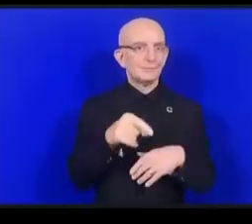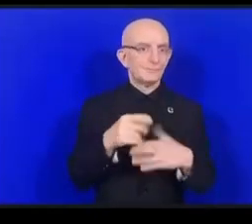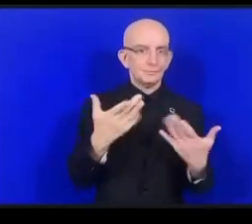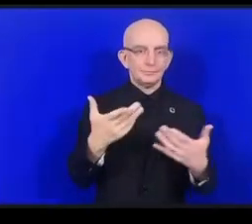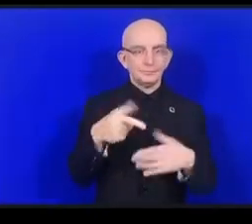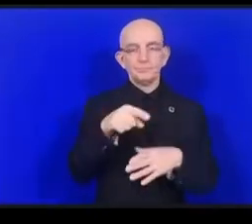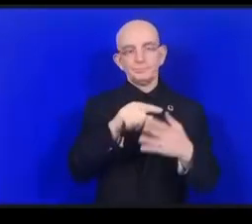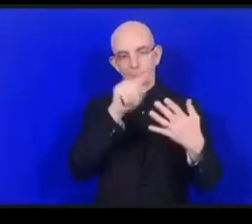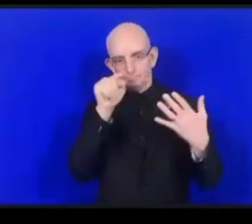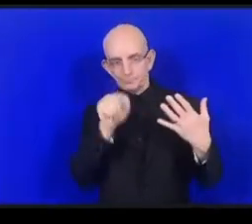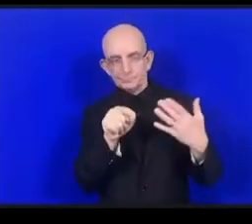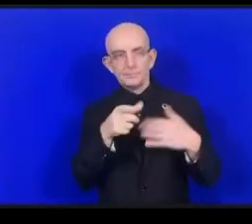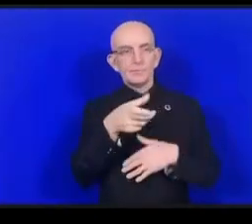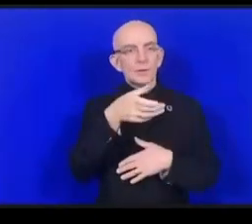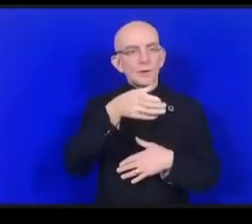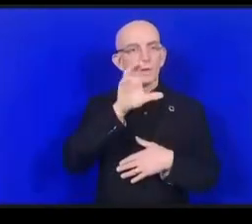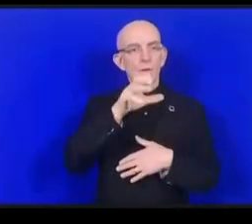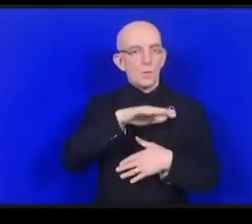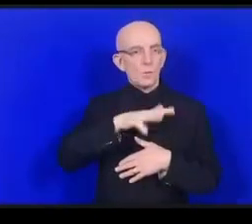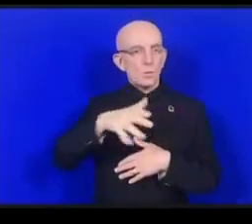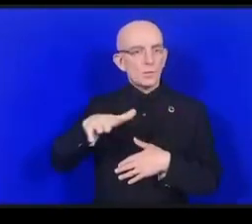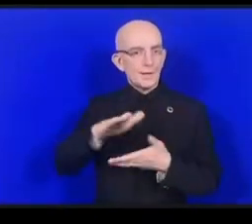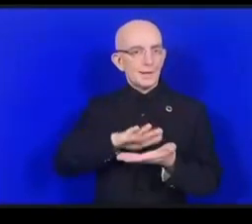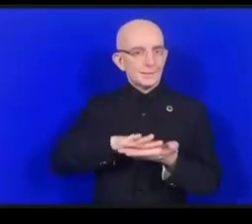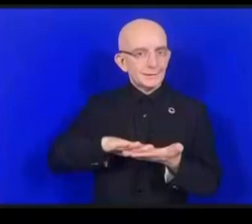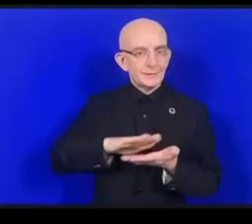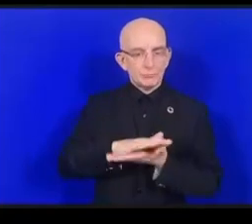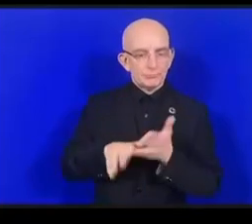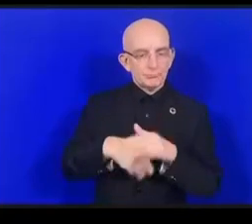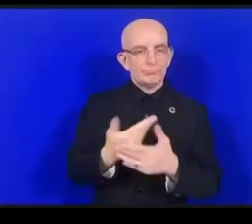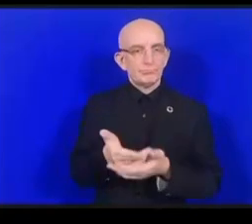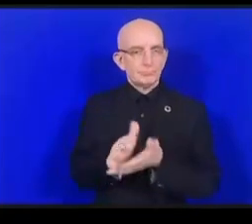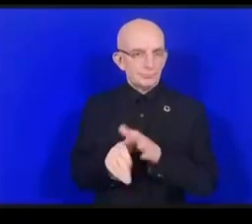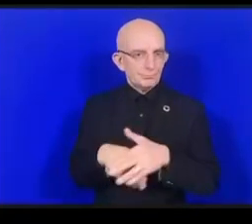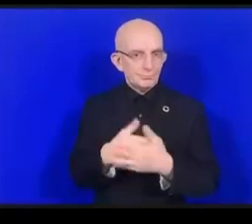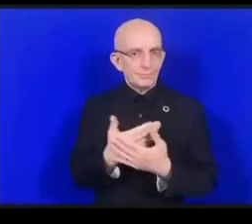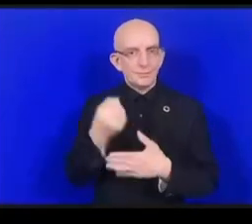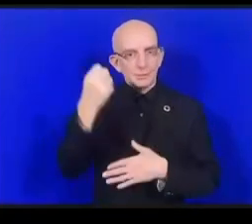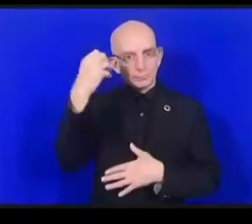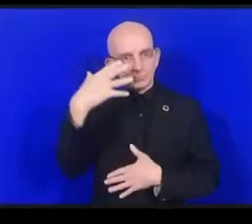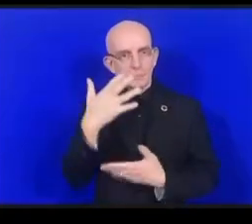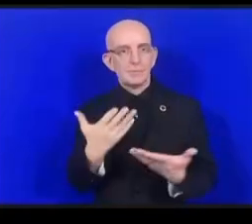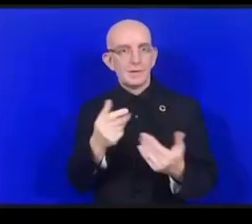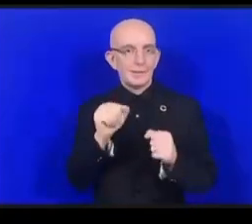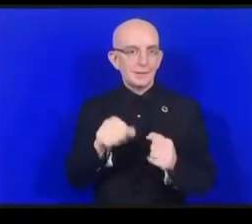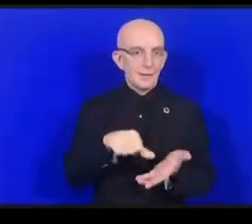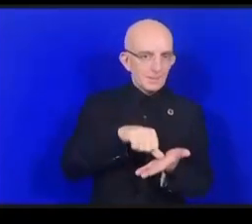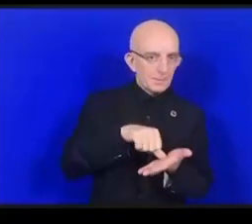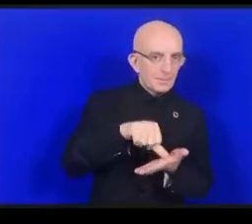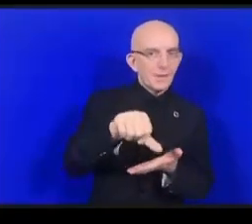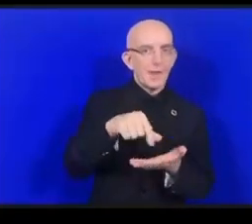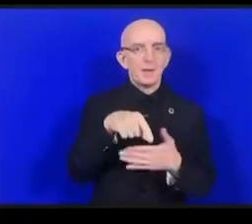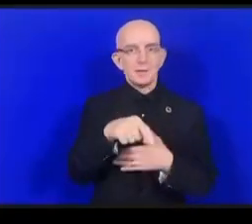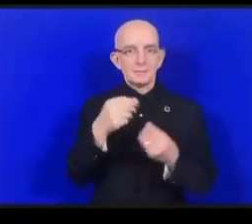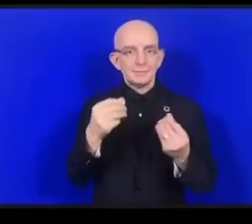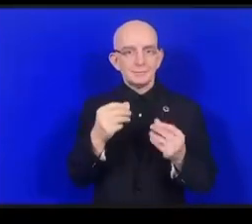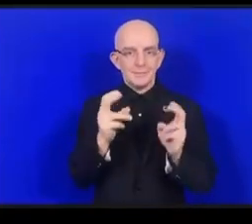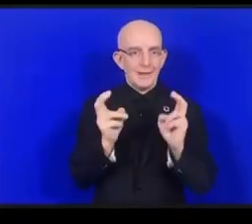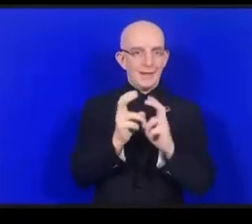decent environment, clean air, etc. That basically each of the problems that you look at in